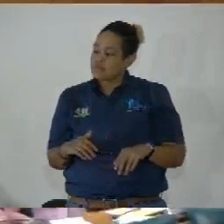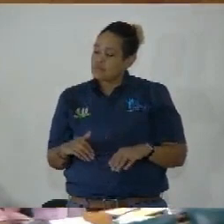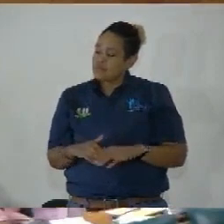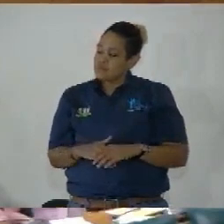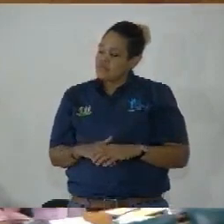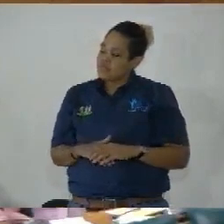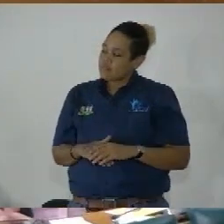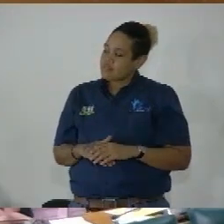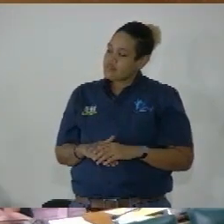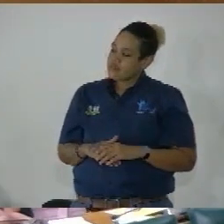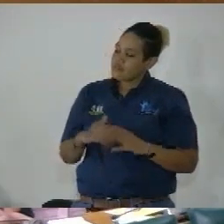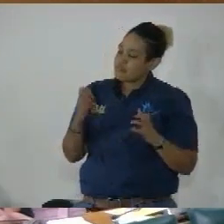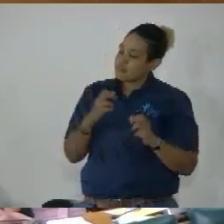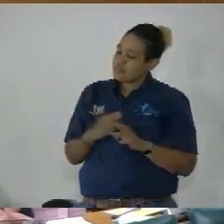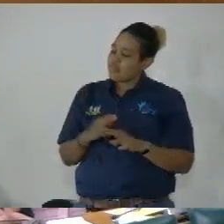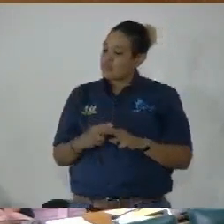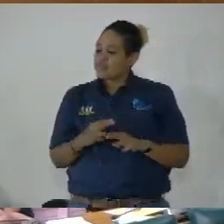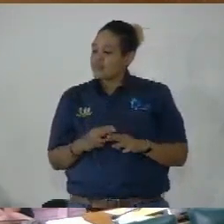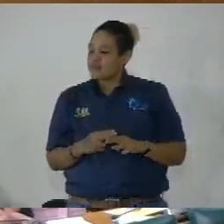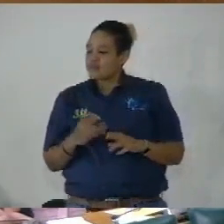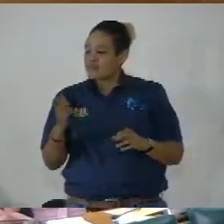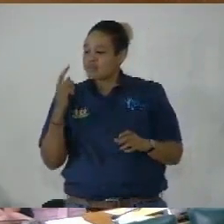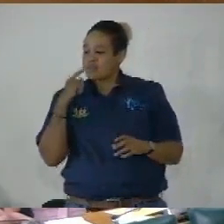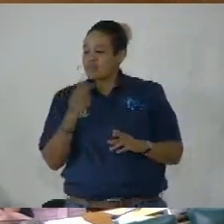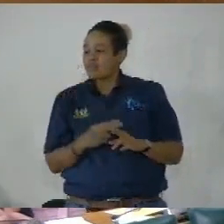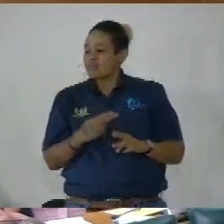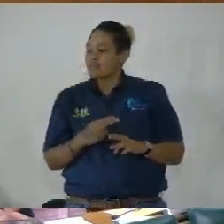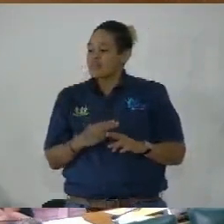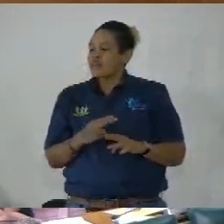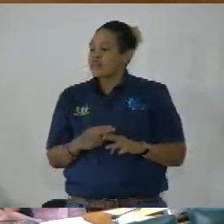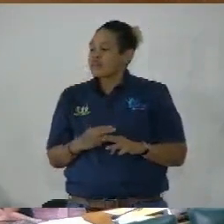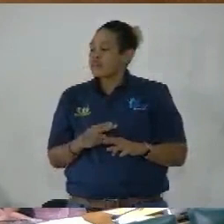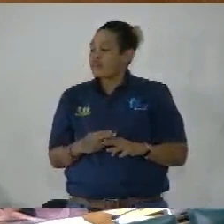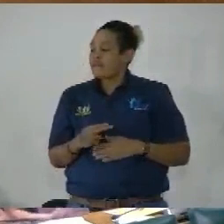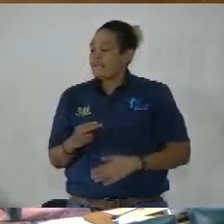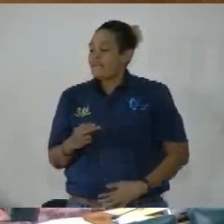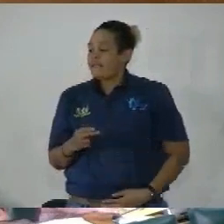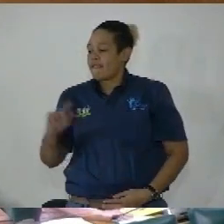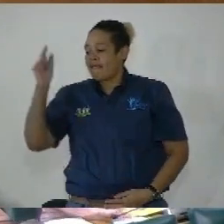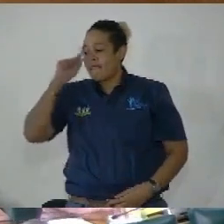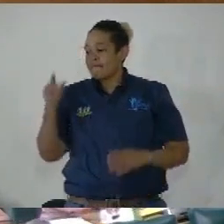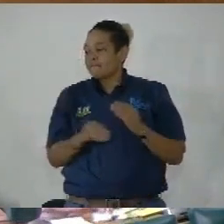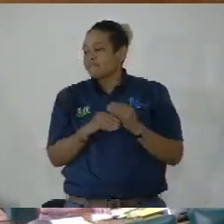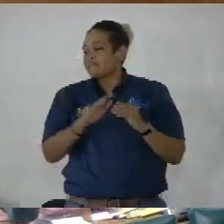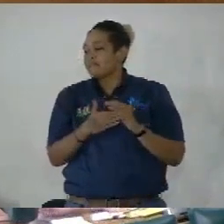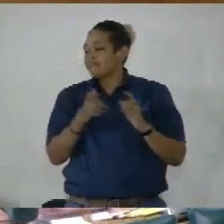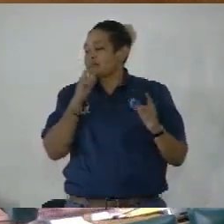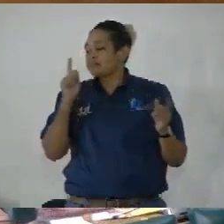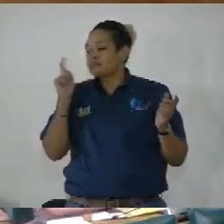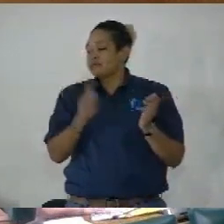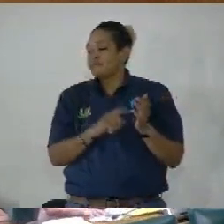You want the names? Everybody excited for the names, right? The Government of Jamaica has